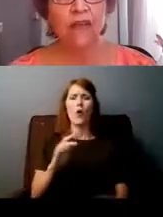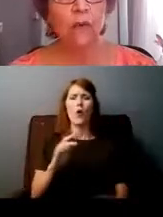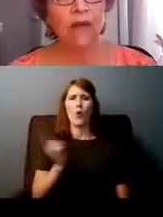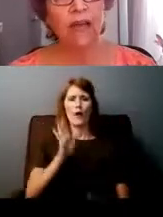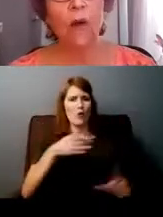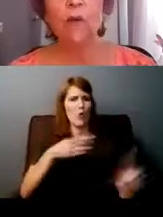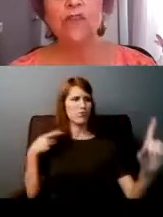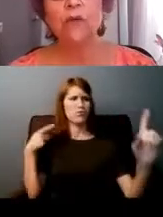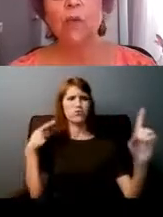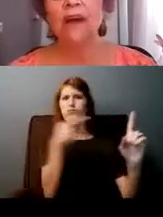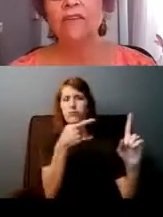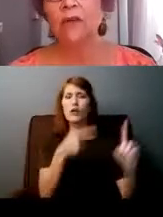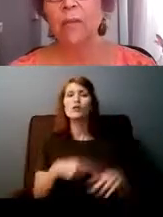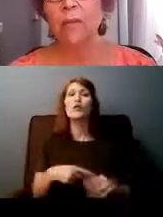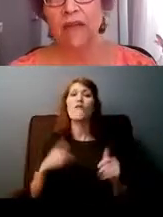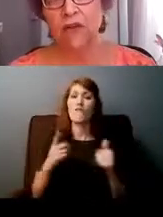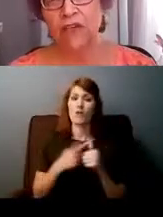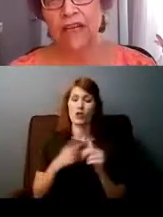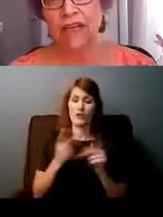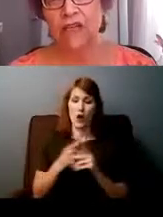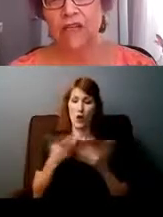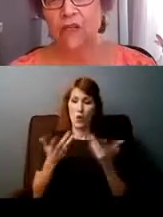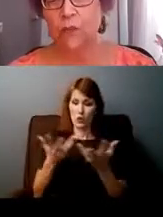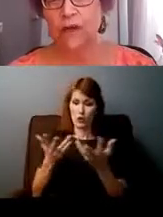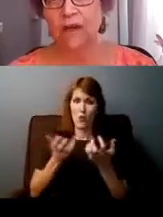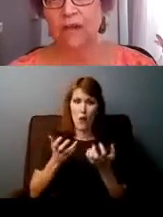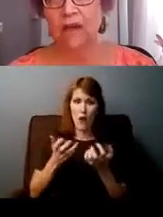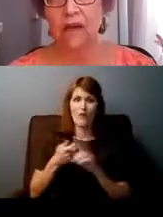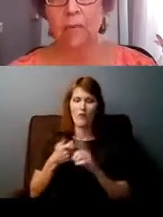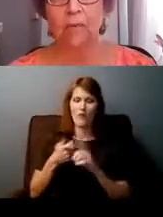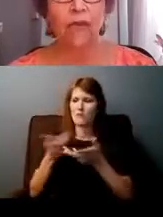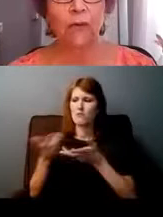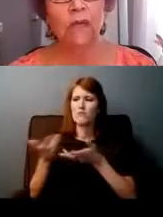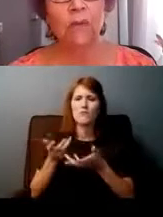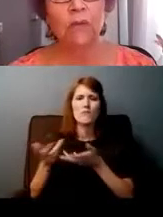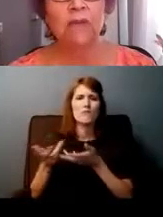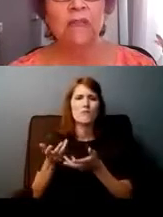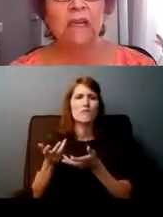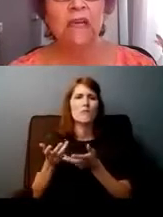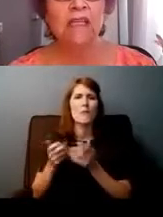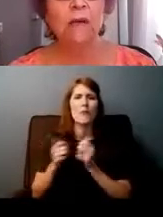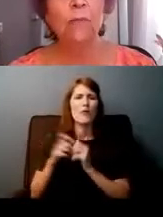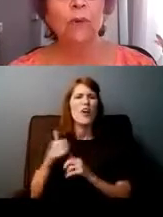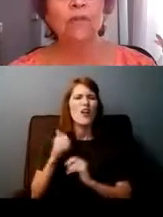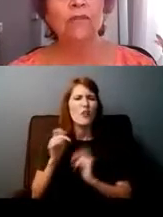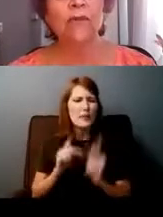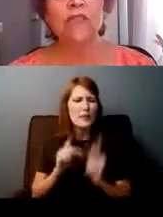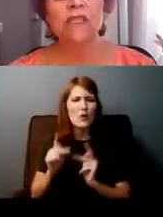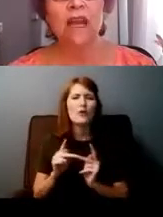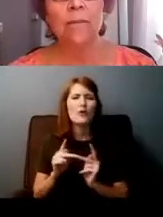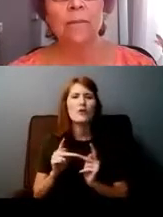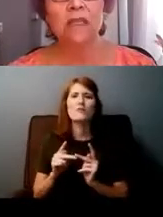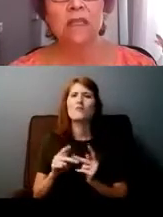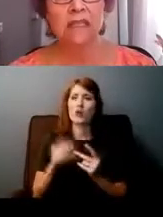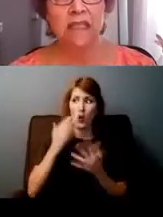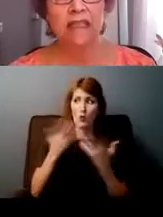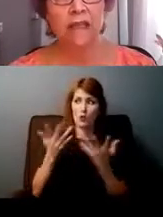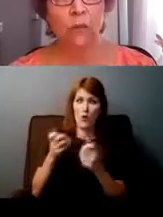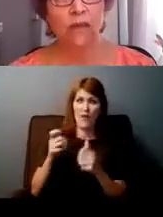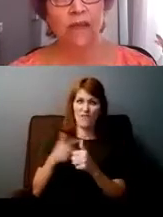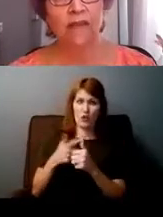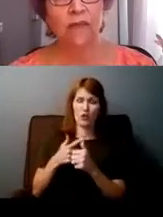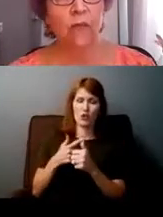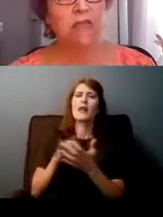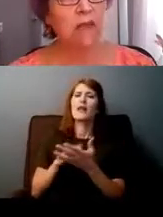So figuring out what you want from interchanges with other people is an important first step to